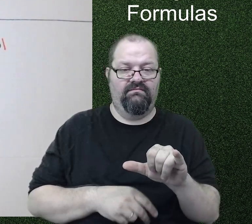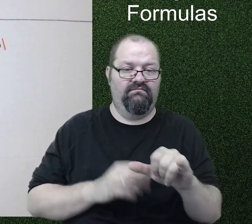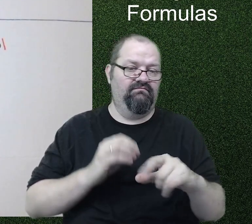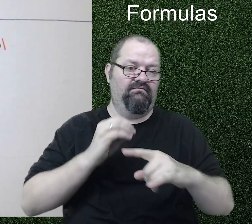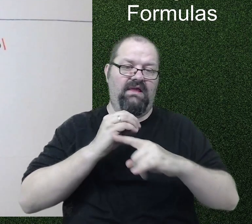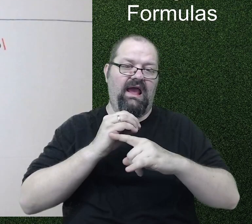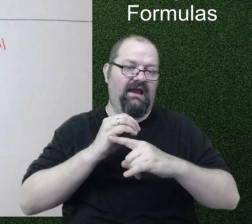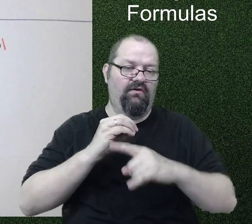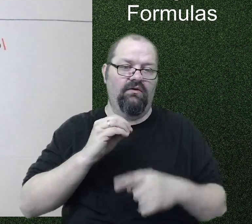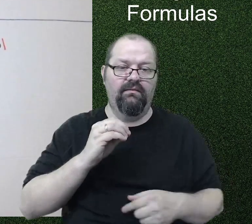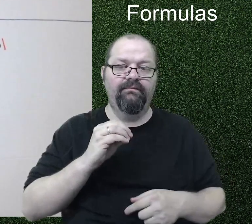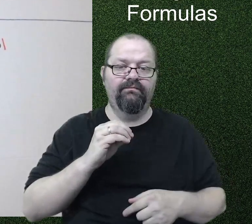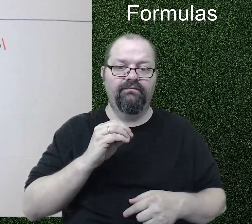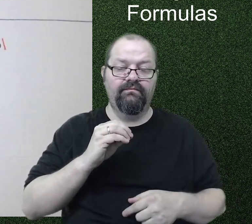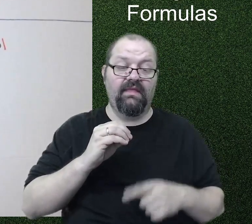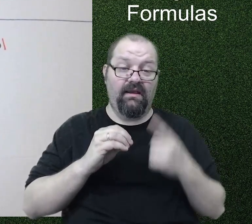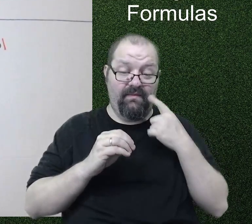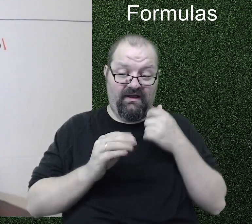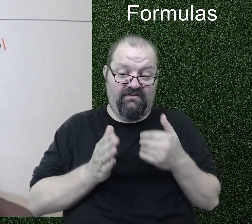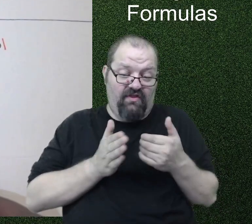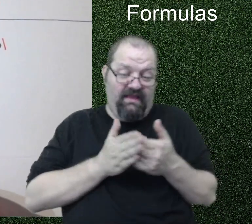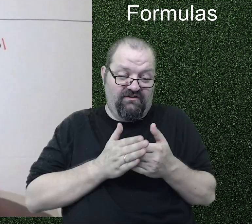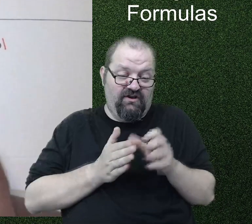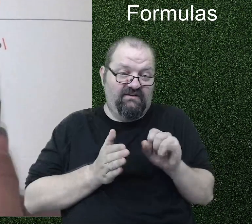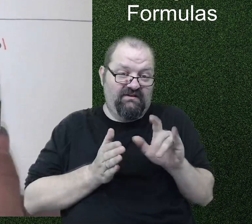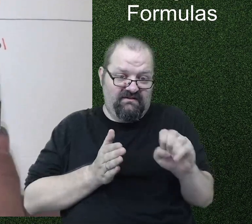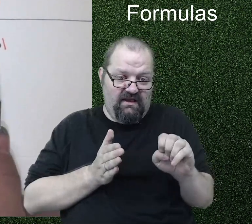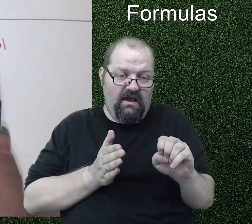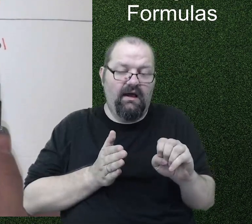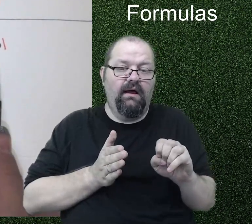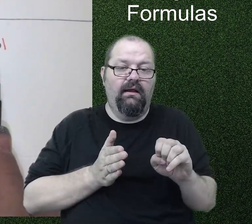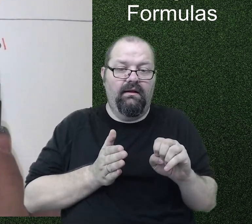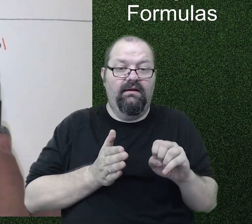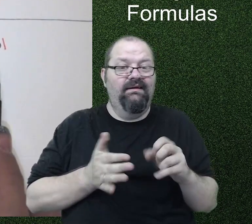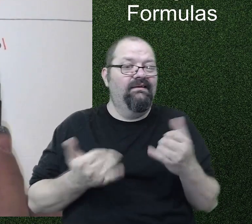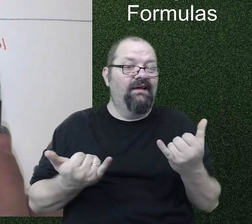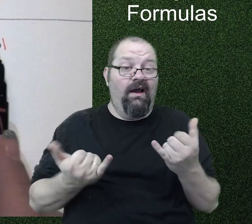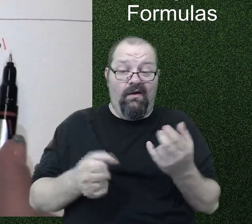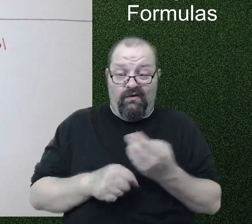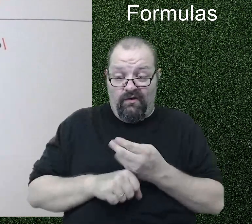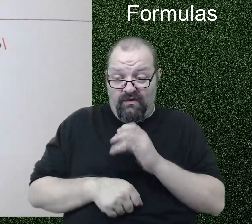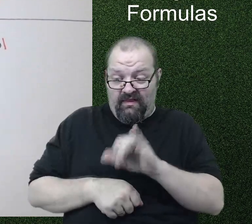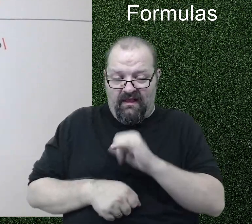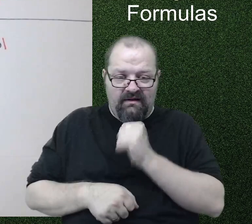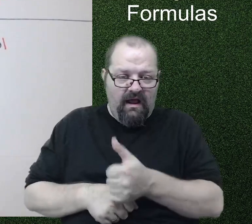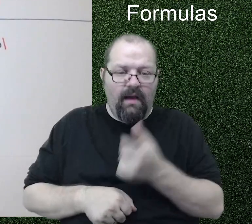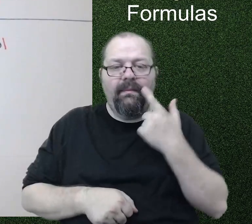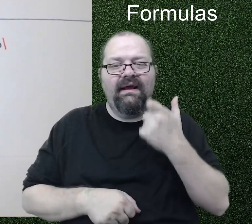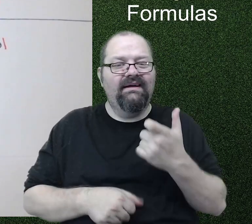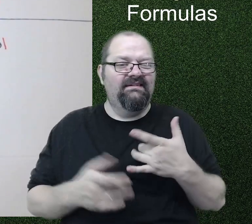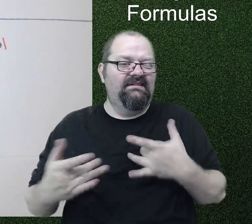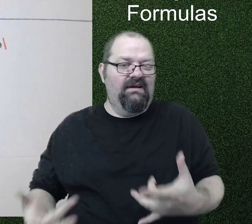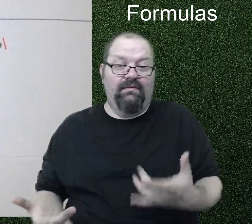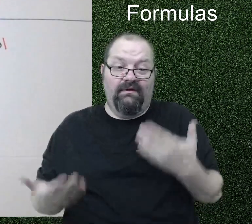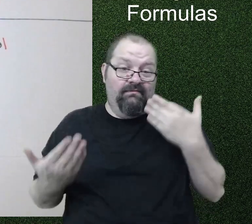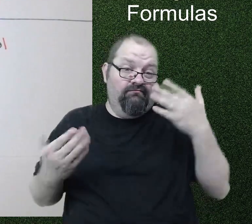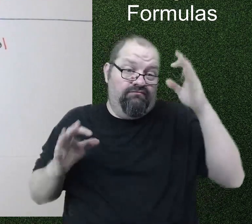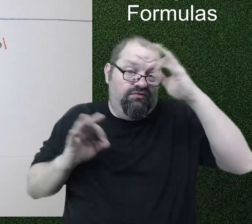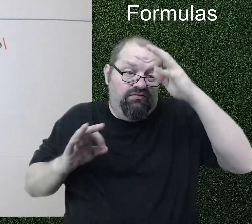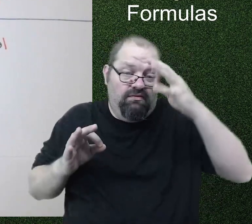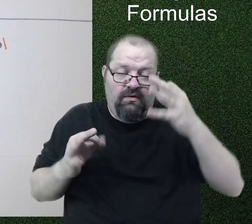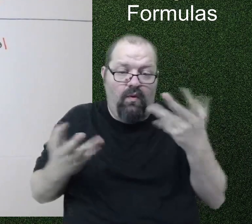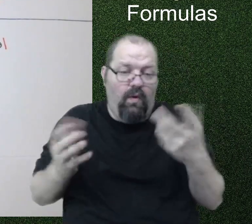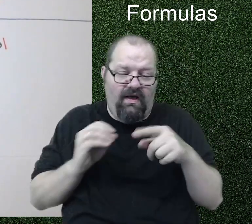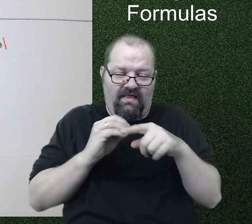angle, because I'm on the adjacent side. Now, I'm not going to use this because I don't typically know theta.